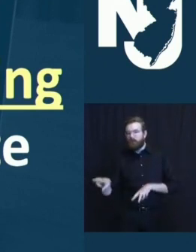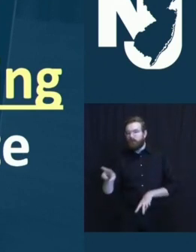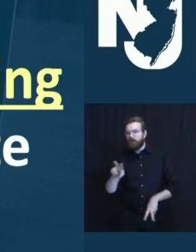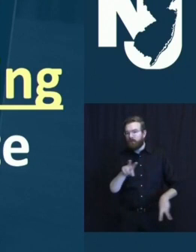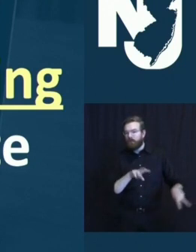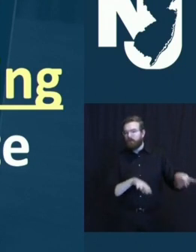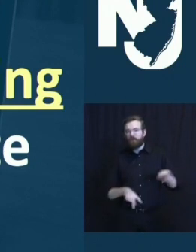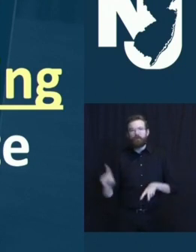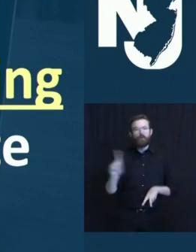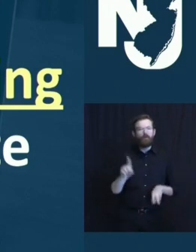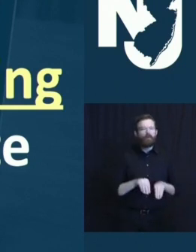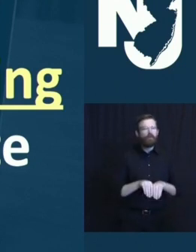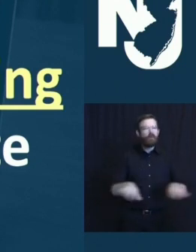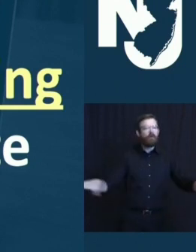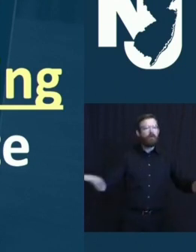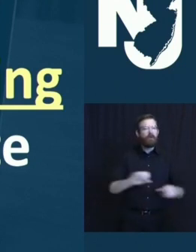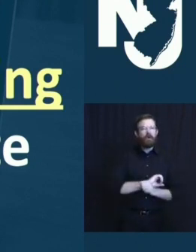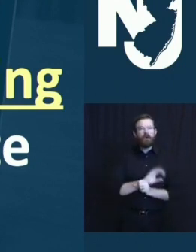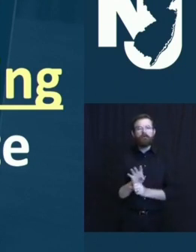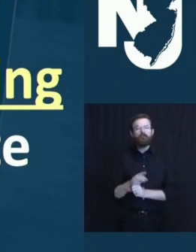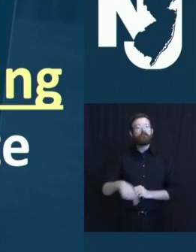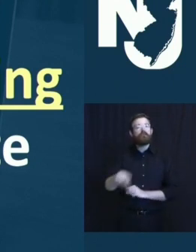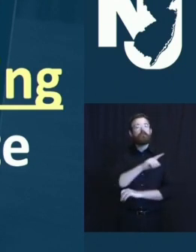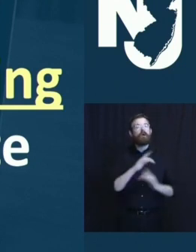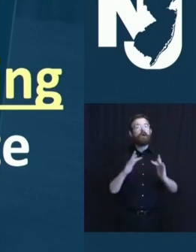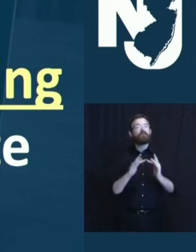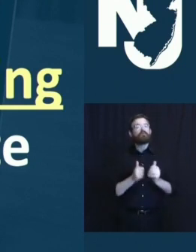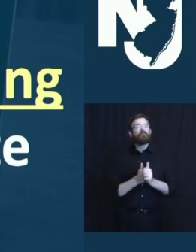happens. Again, go visit